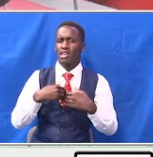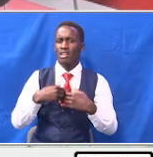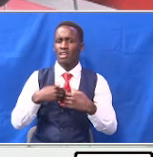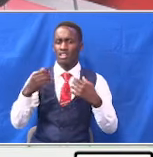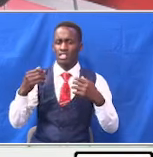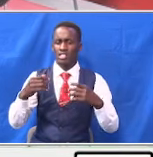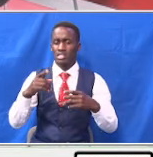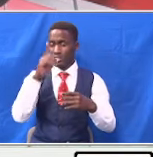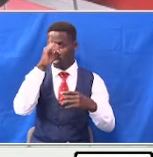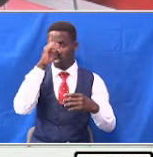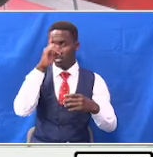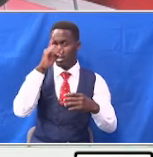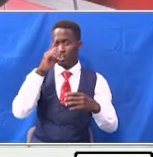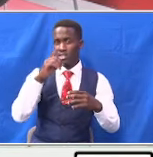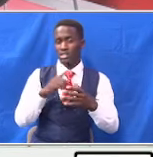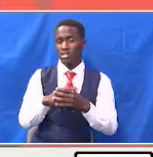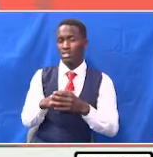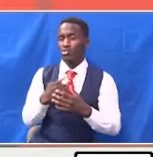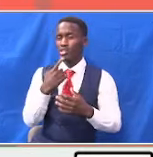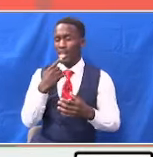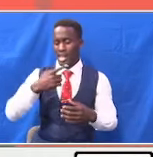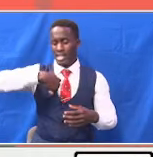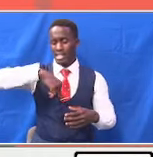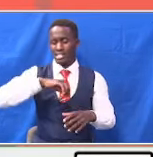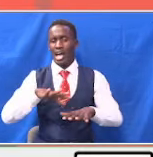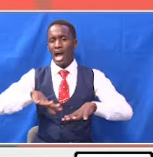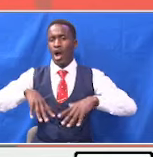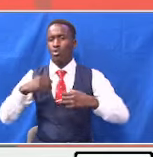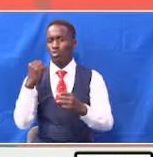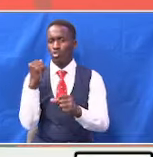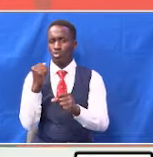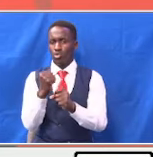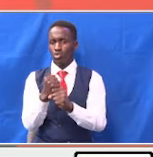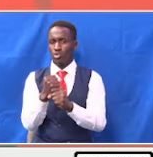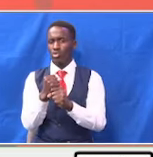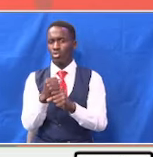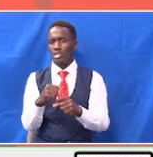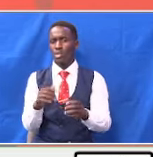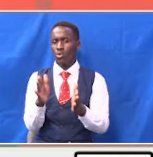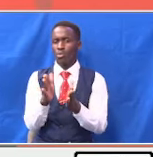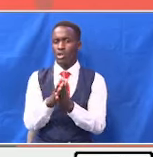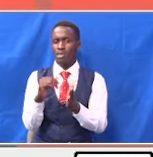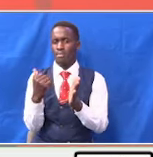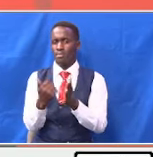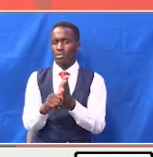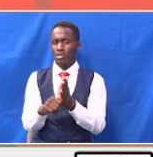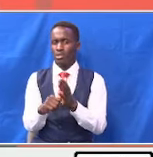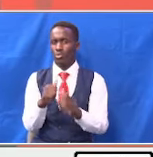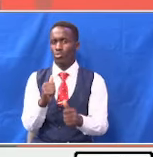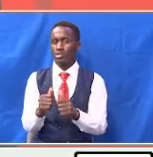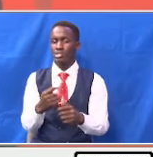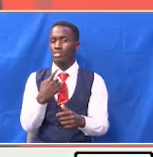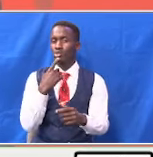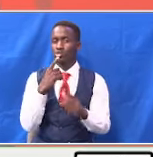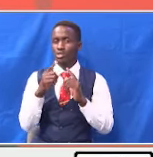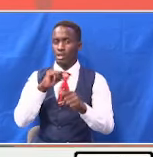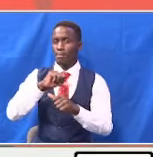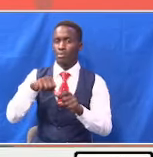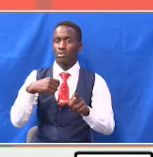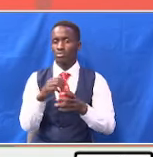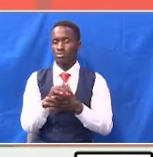these issues that we have been raising all along. Yes, he mentioned